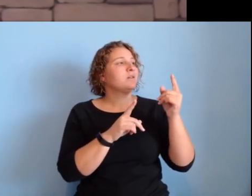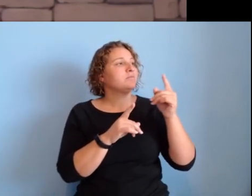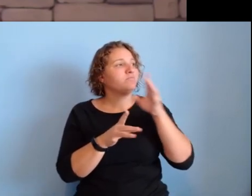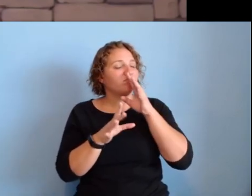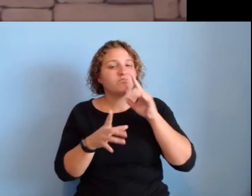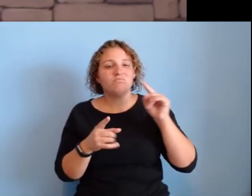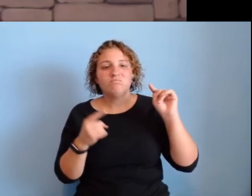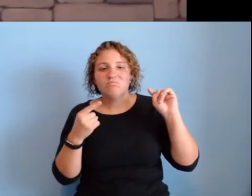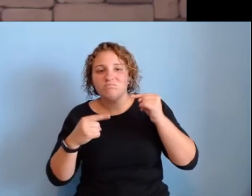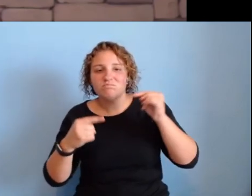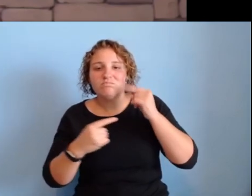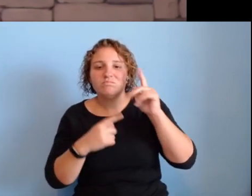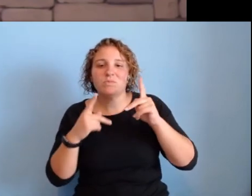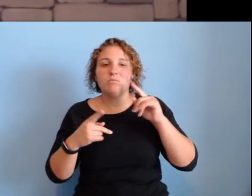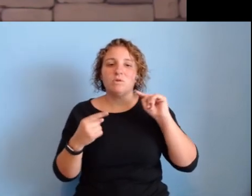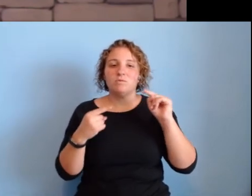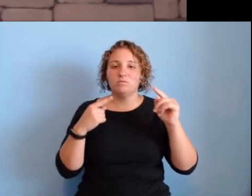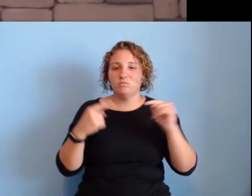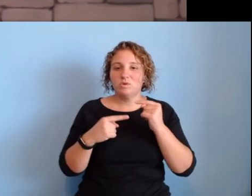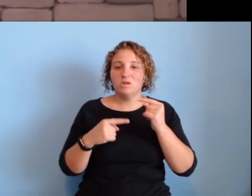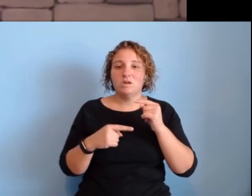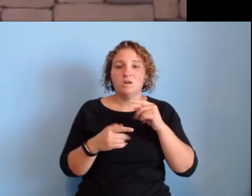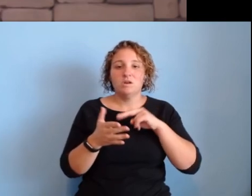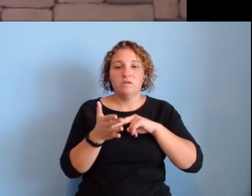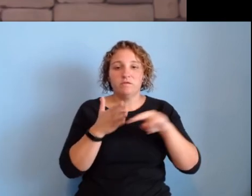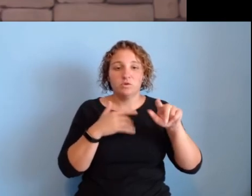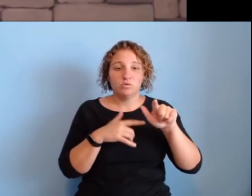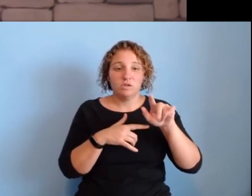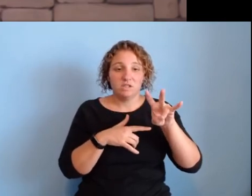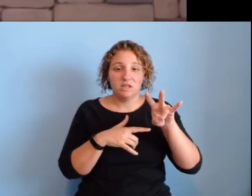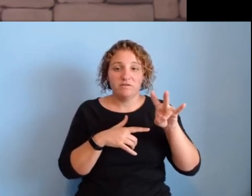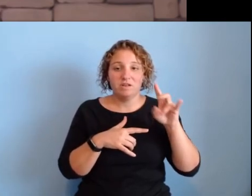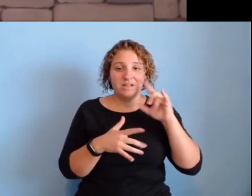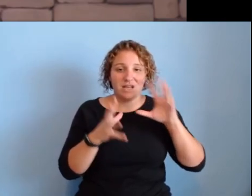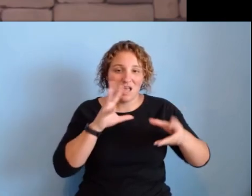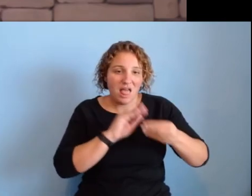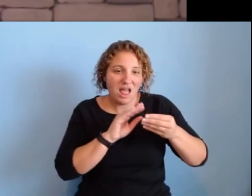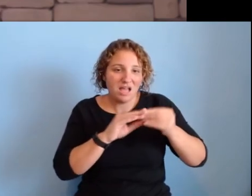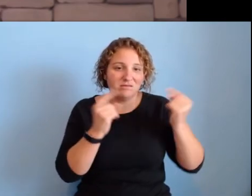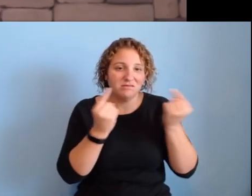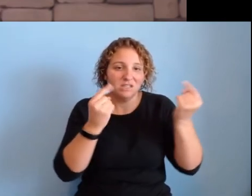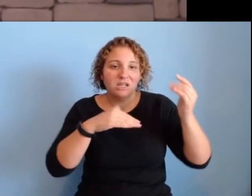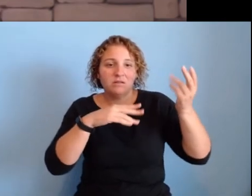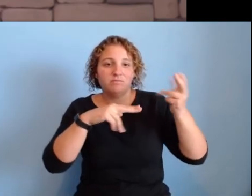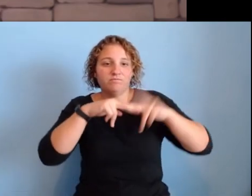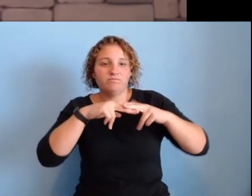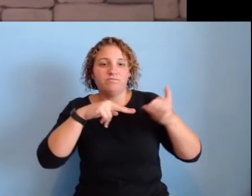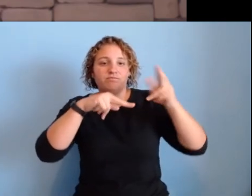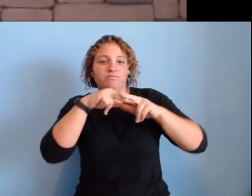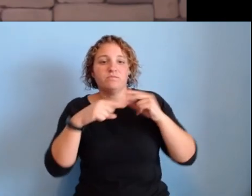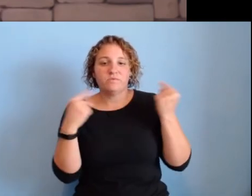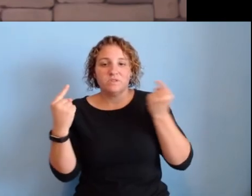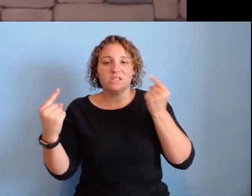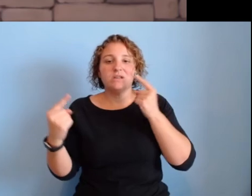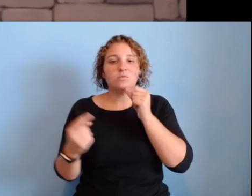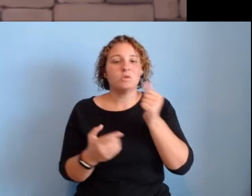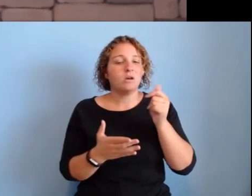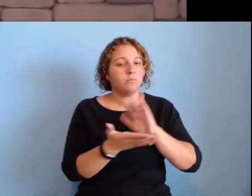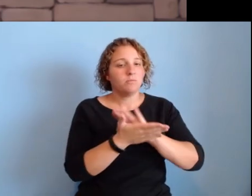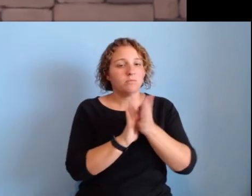those whom thou hast wounded. Verse 27, Psalm 69. Add iniquity under their iniquity. Let them not come into thy righteousness. Psalm